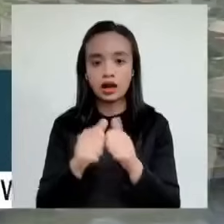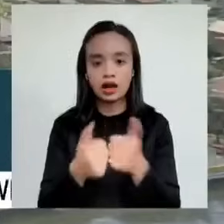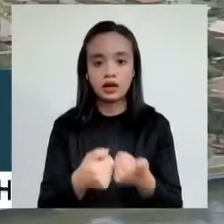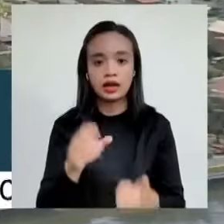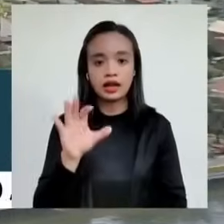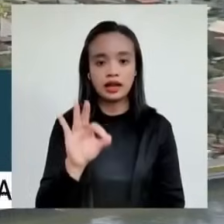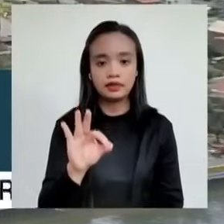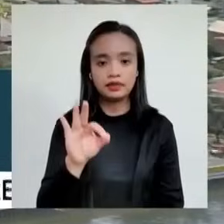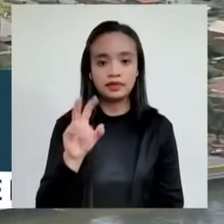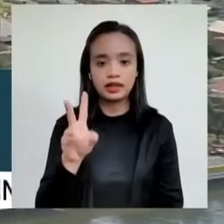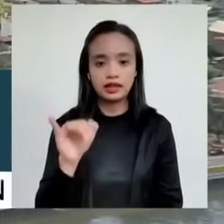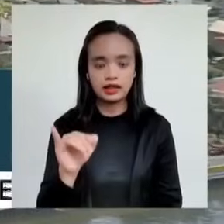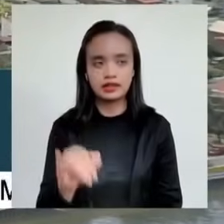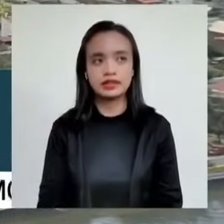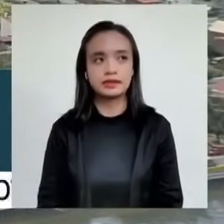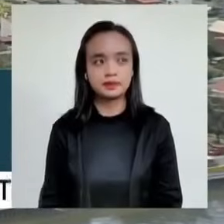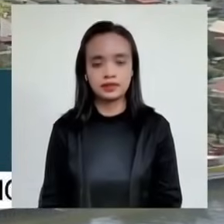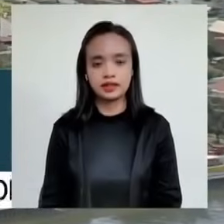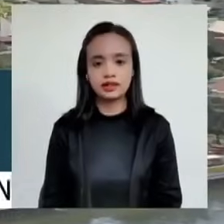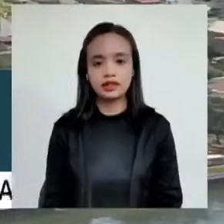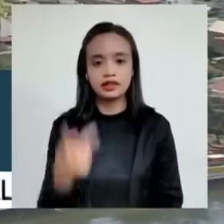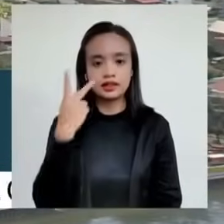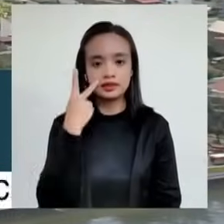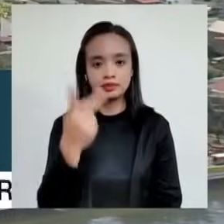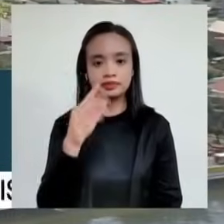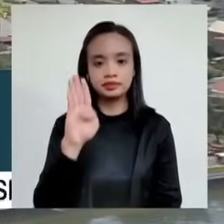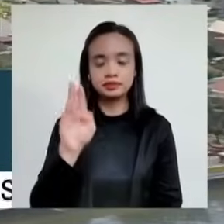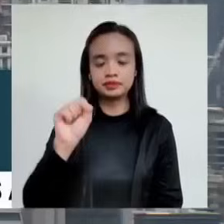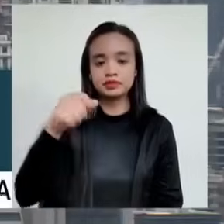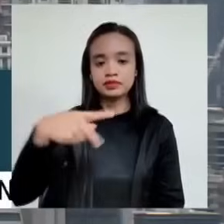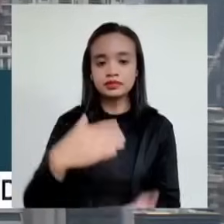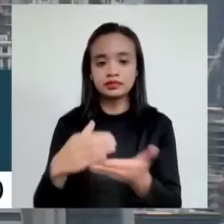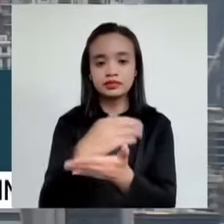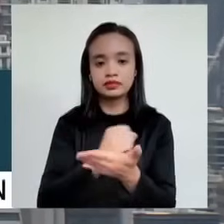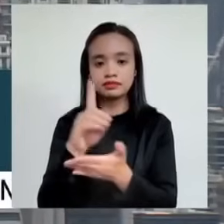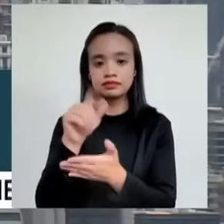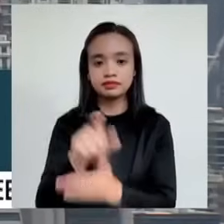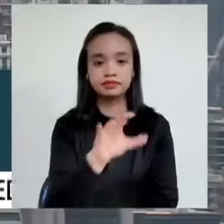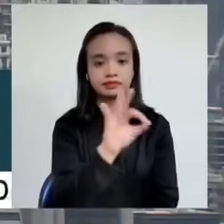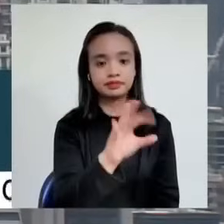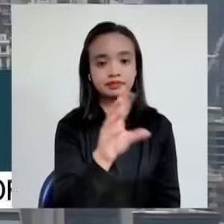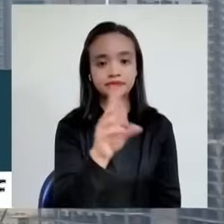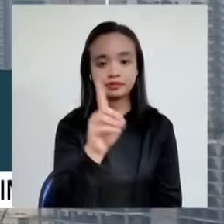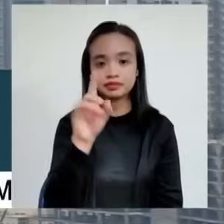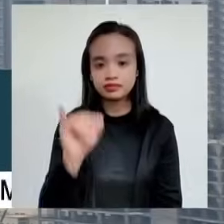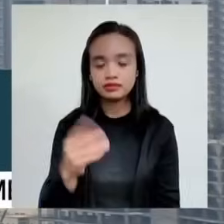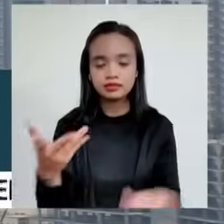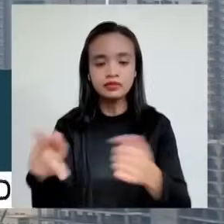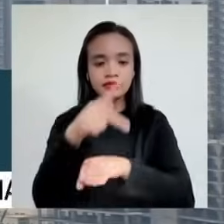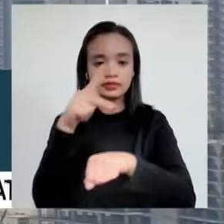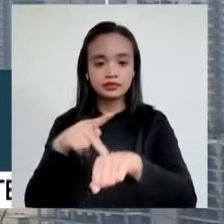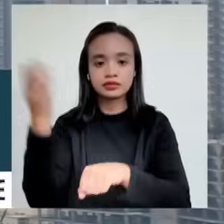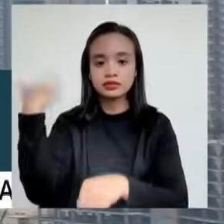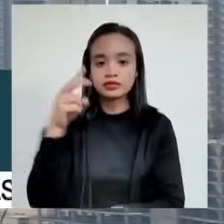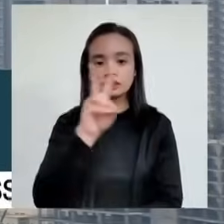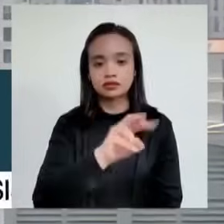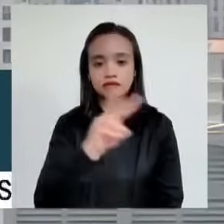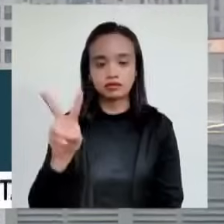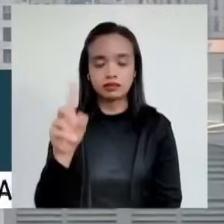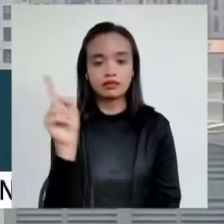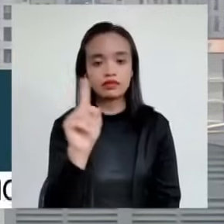themselves. Pernia cited the BSP data showing that FDI to the Philippines in 2022 amounted to